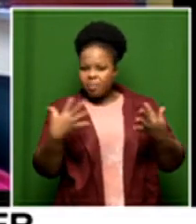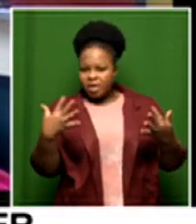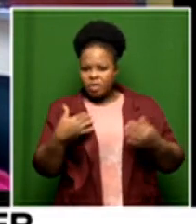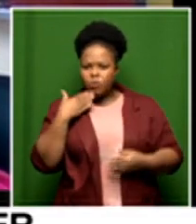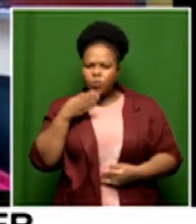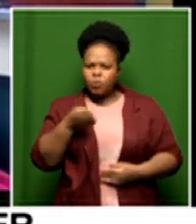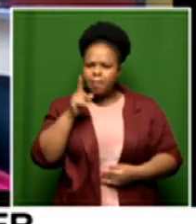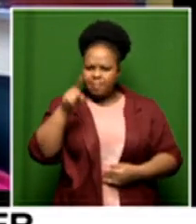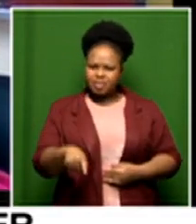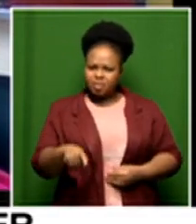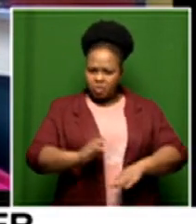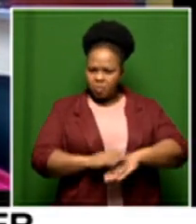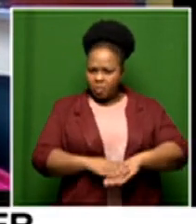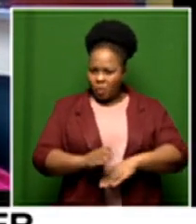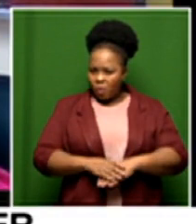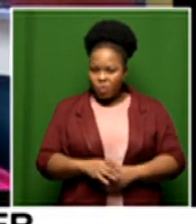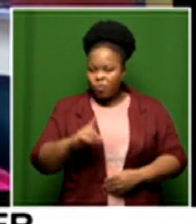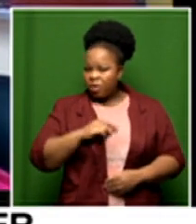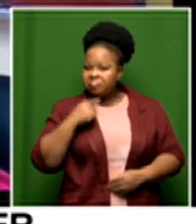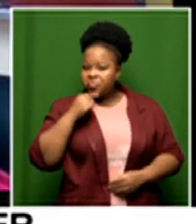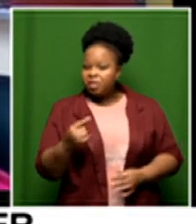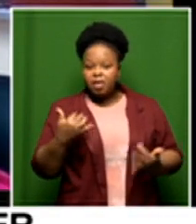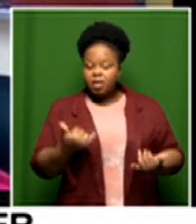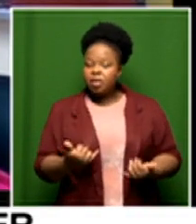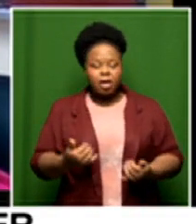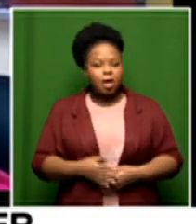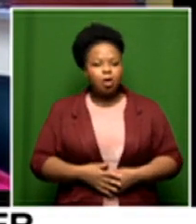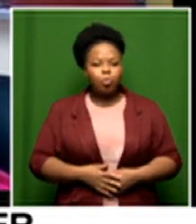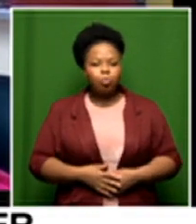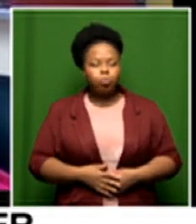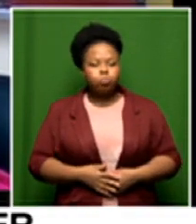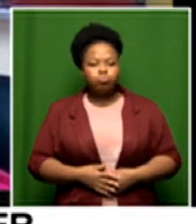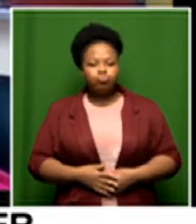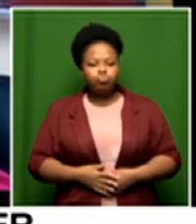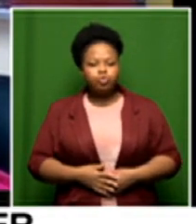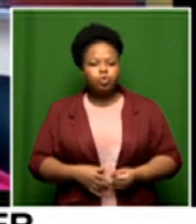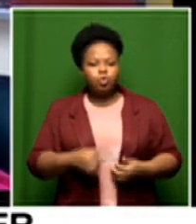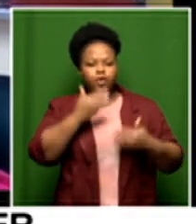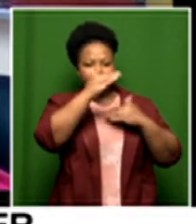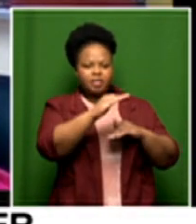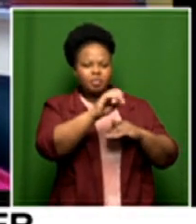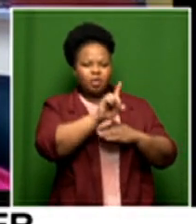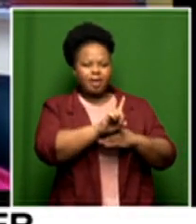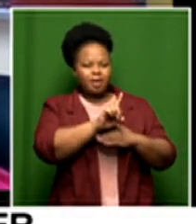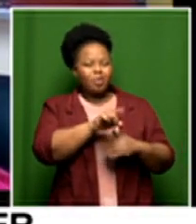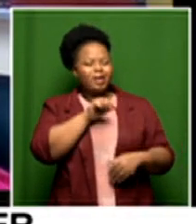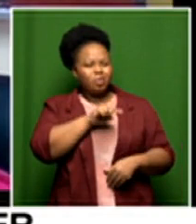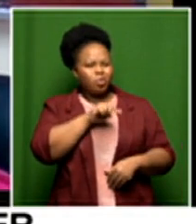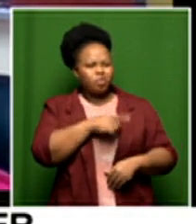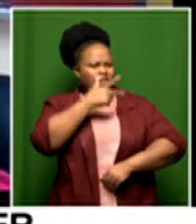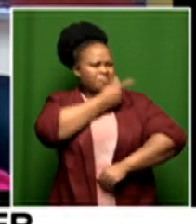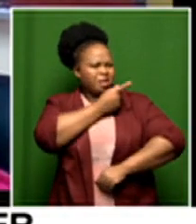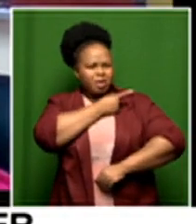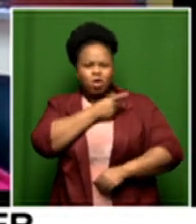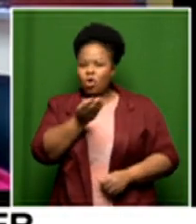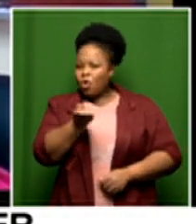workers needed to be inoculated? As you say, even now, during this first tranche of inoculations, not